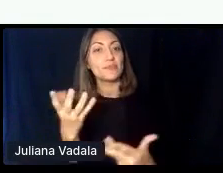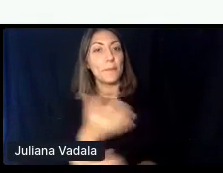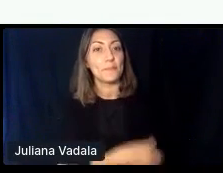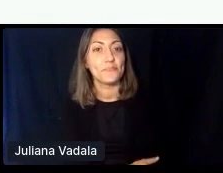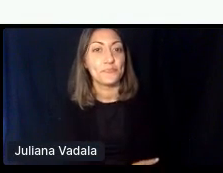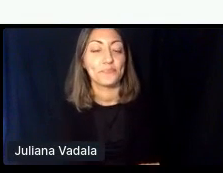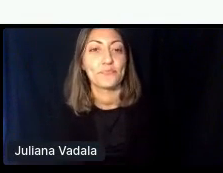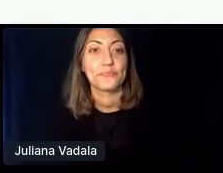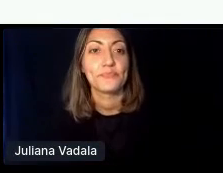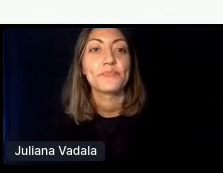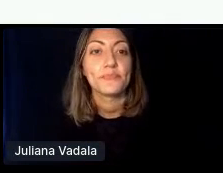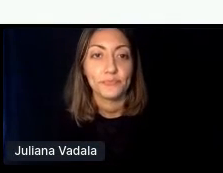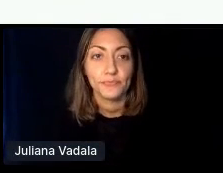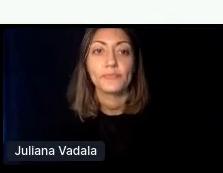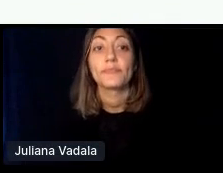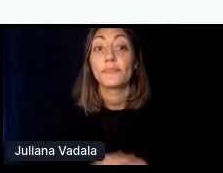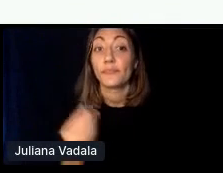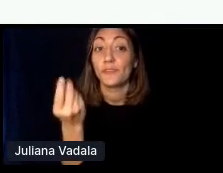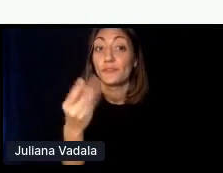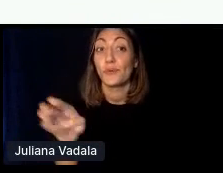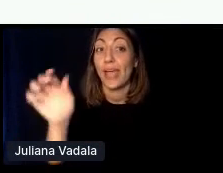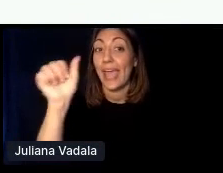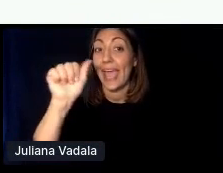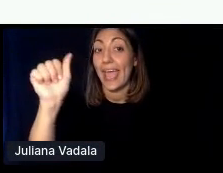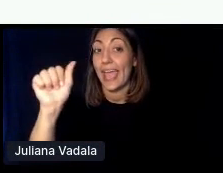Seeing some A's roll in.